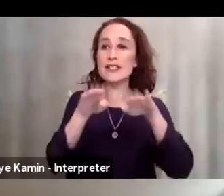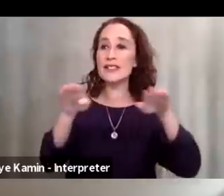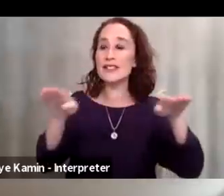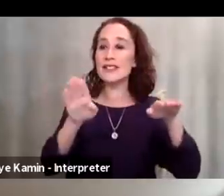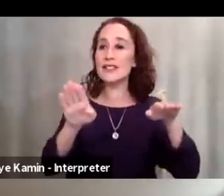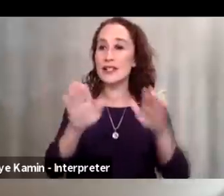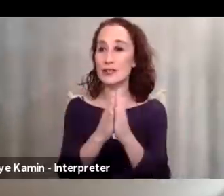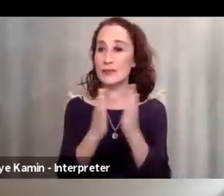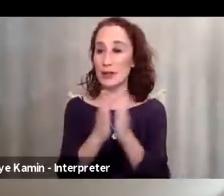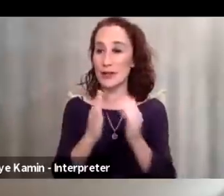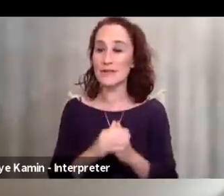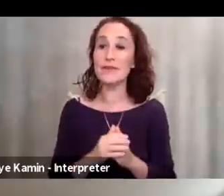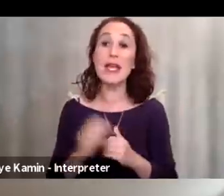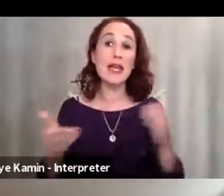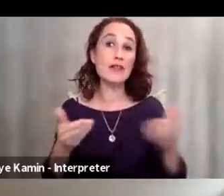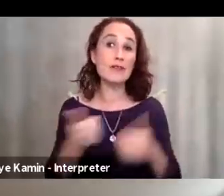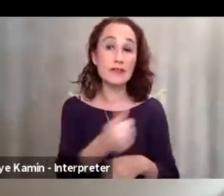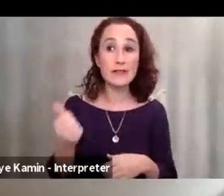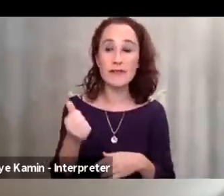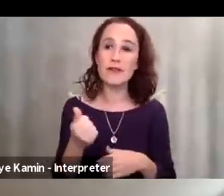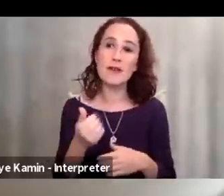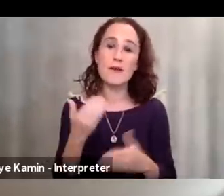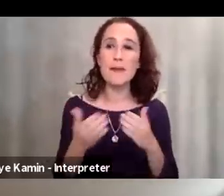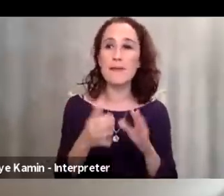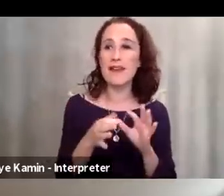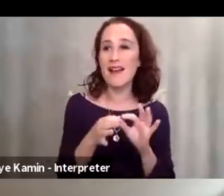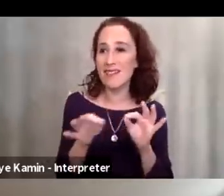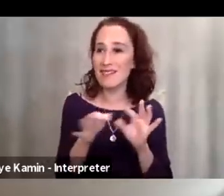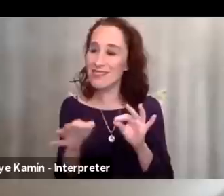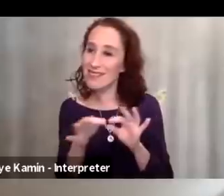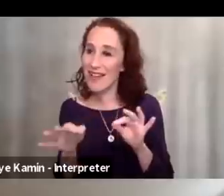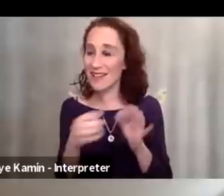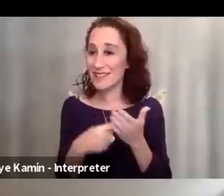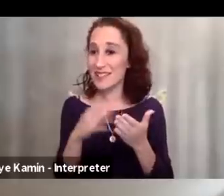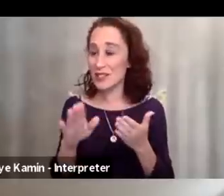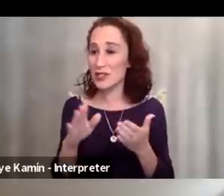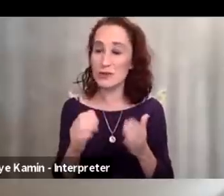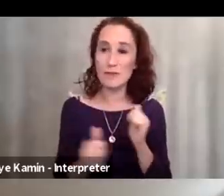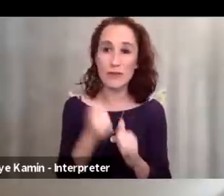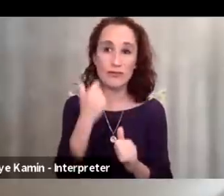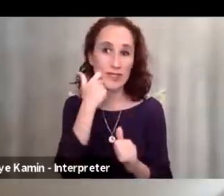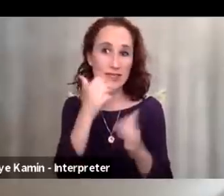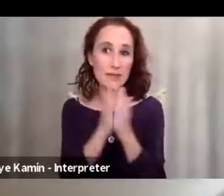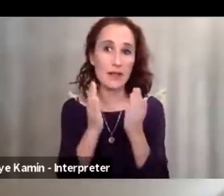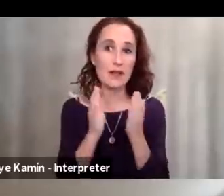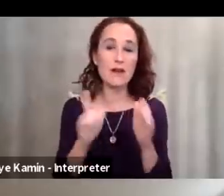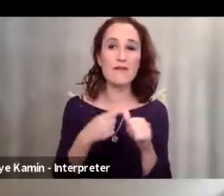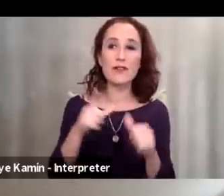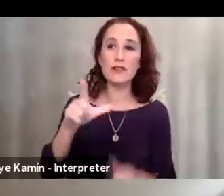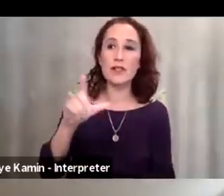introduce ourselves and share maybe a line or two about our latest books? Why don't we begin with